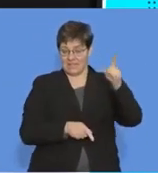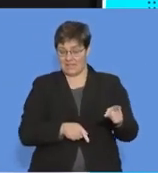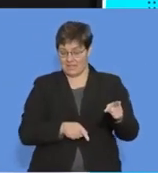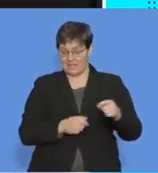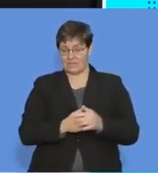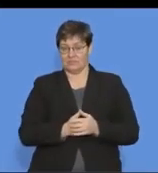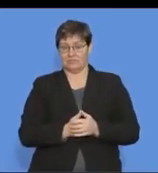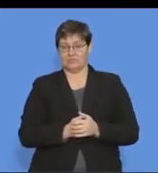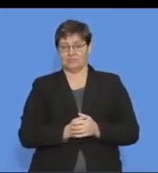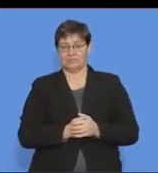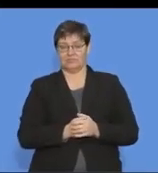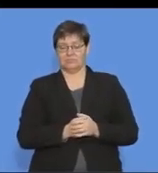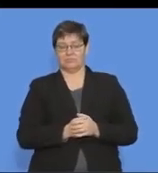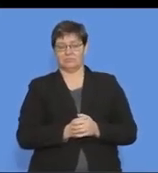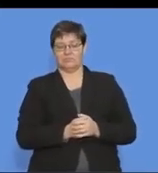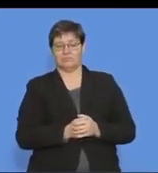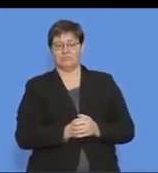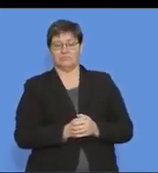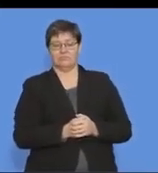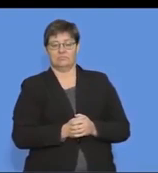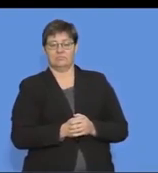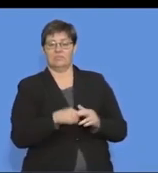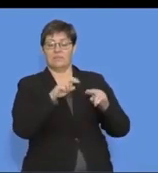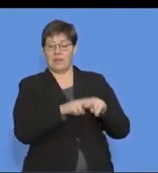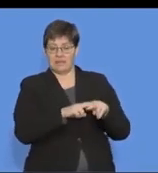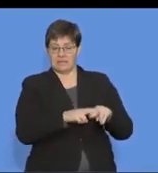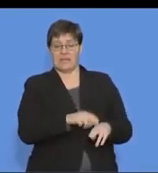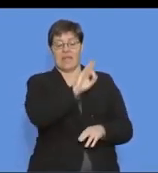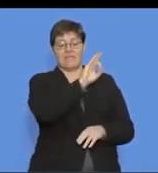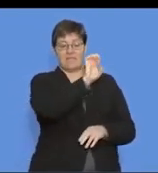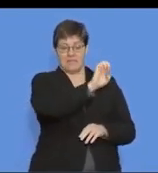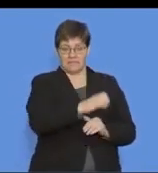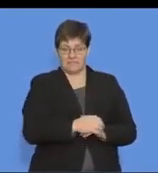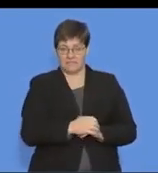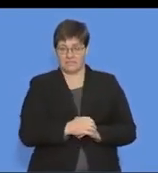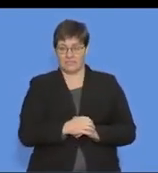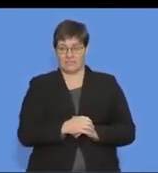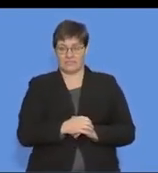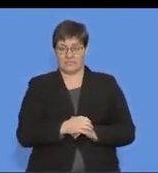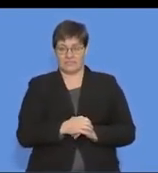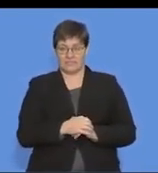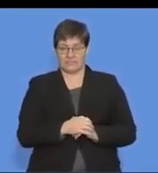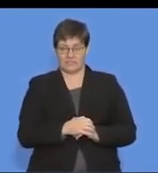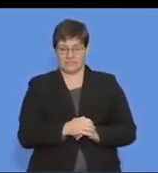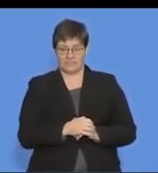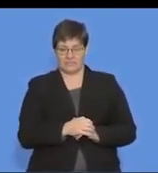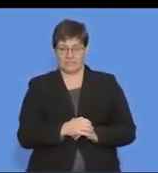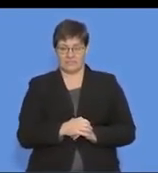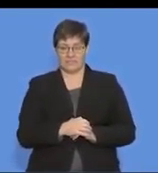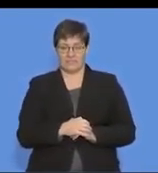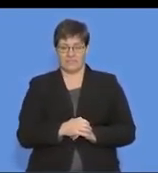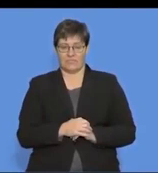electrostatic force. So the dependent variable is electrostatic force, okay?